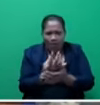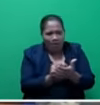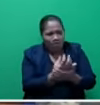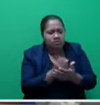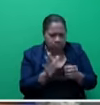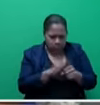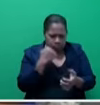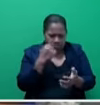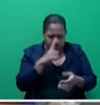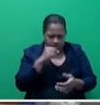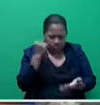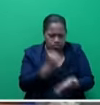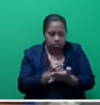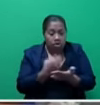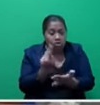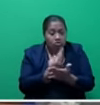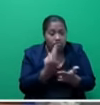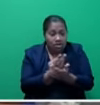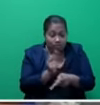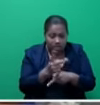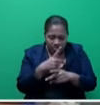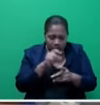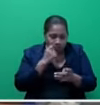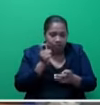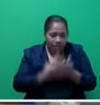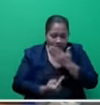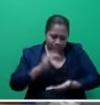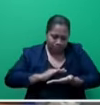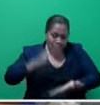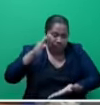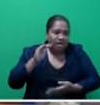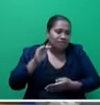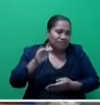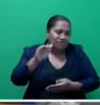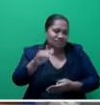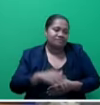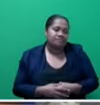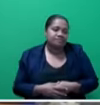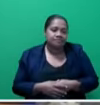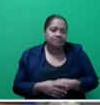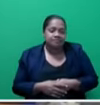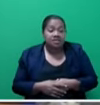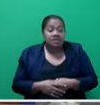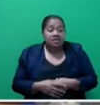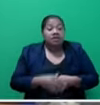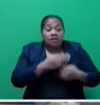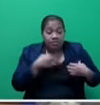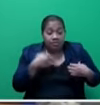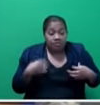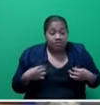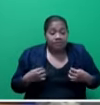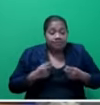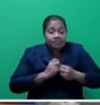that the rice production will increase in the near future. Honorable Speaker, on the climate front, the ministry will continue to improve